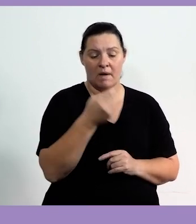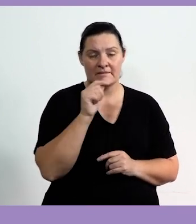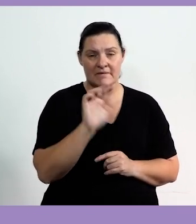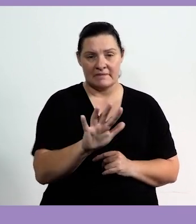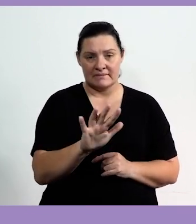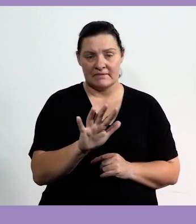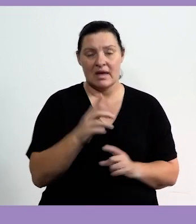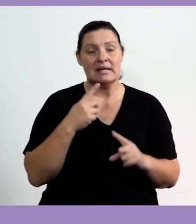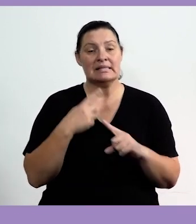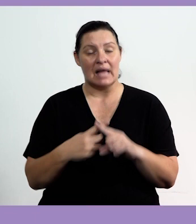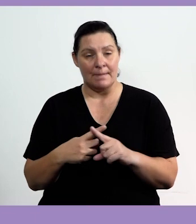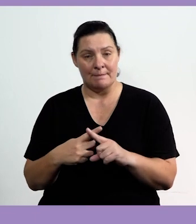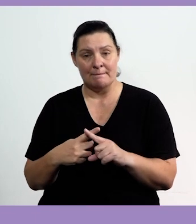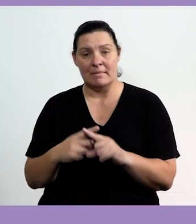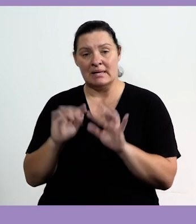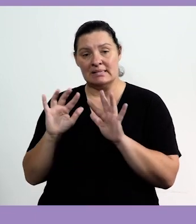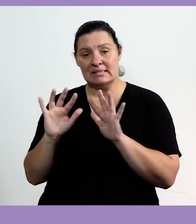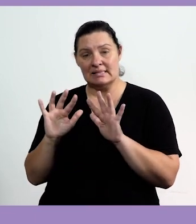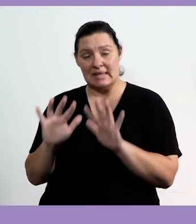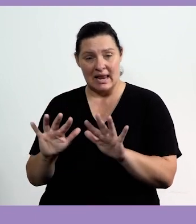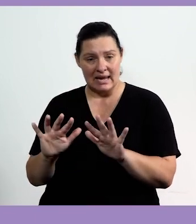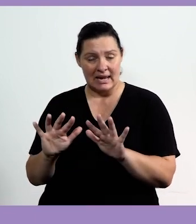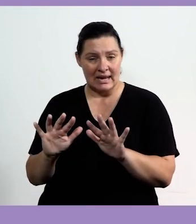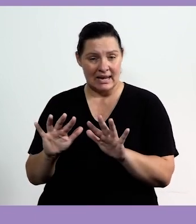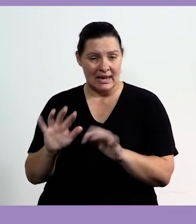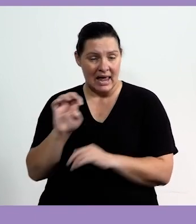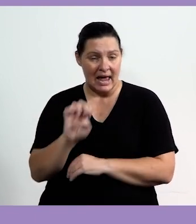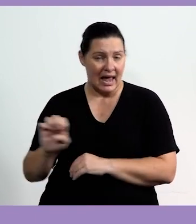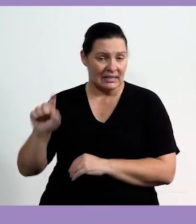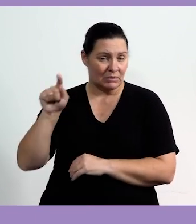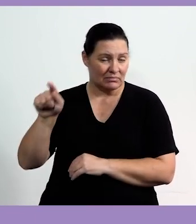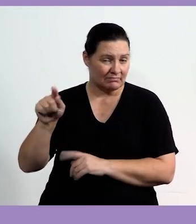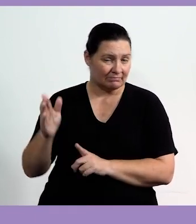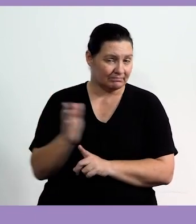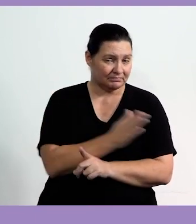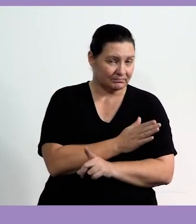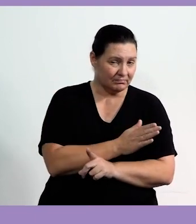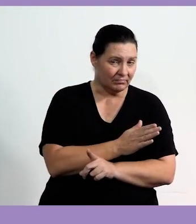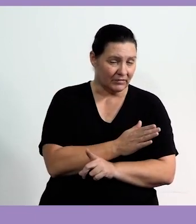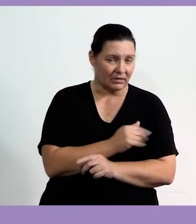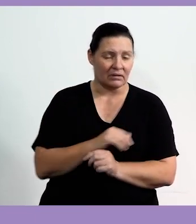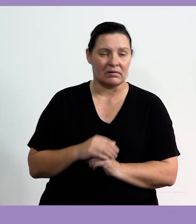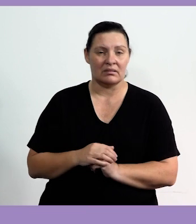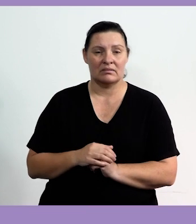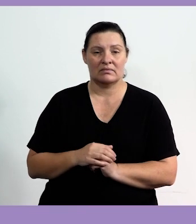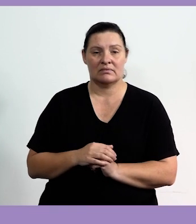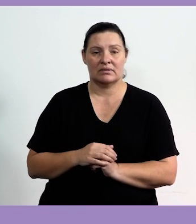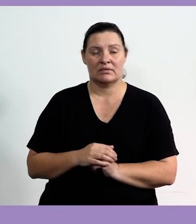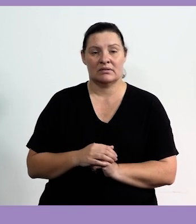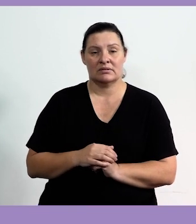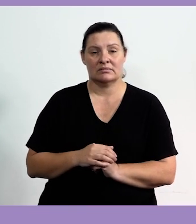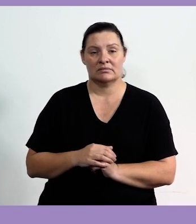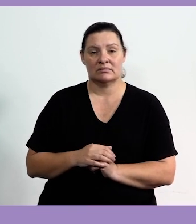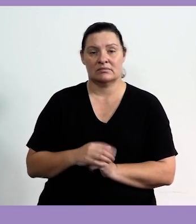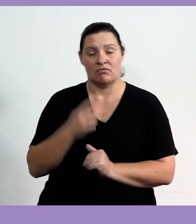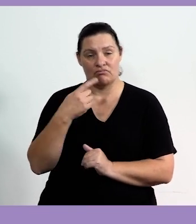to be 1,5 multiplied by, can you see how many times we are going to shift that 1 into the 1's